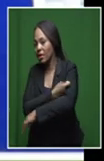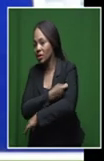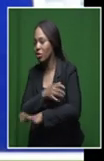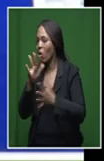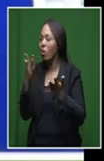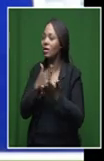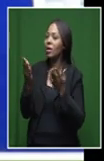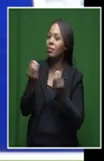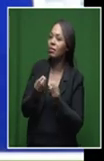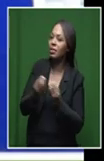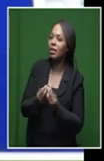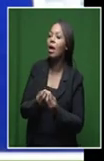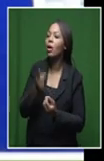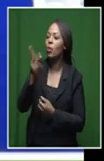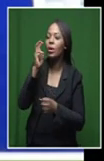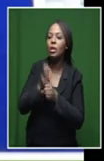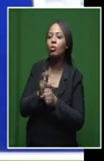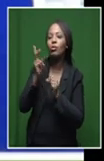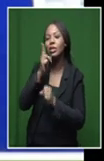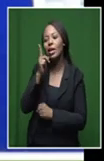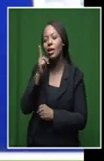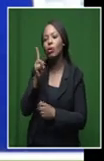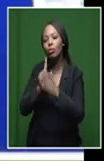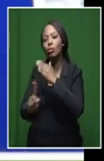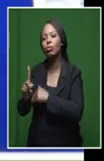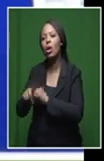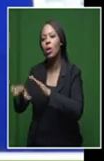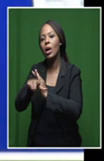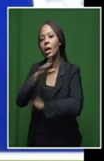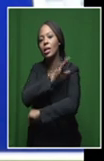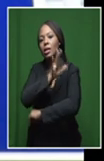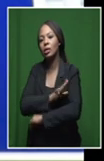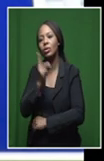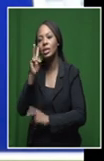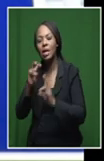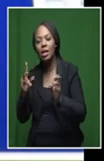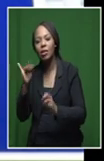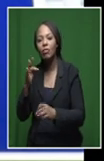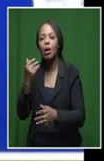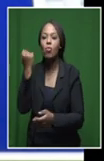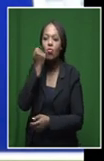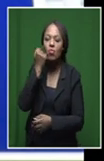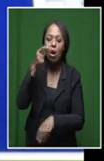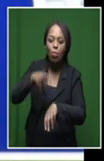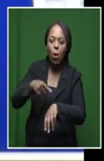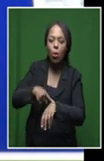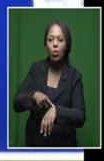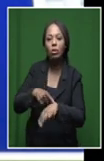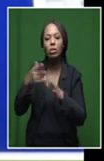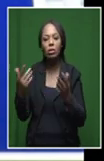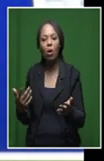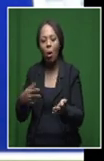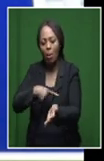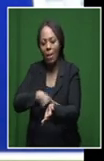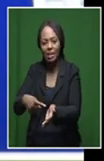don't, he would need to have a checkup at his local clinic to see whether it's a bone problem or a muscle problem, or if one of the veins is a little